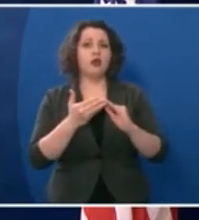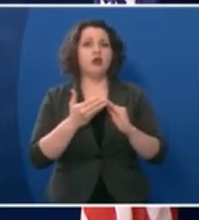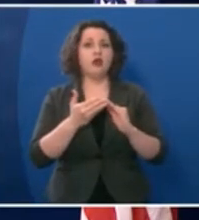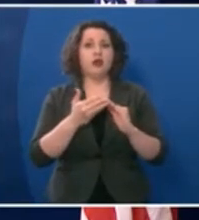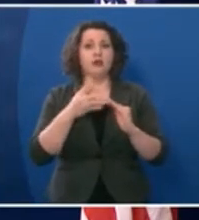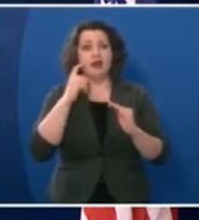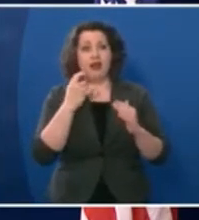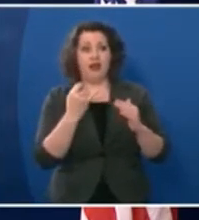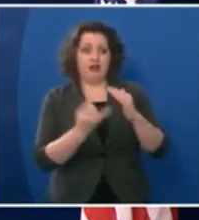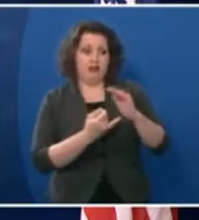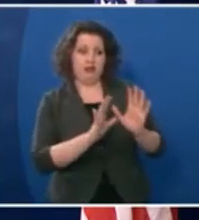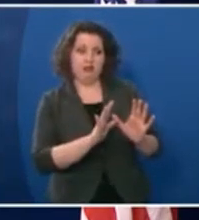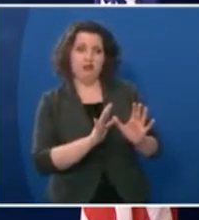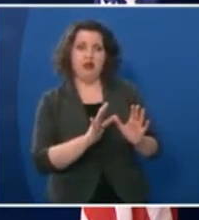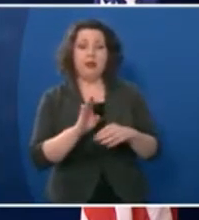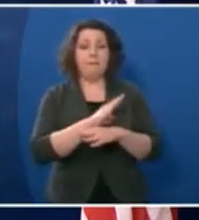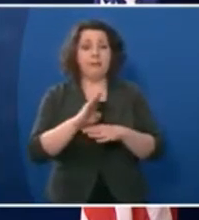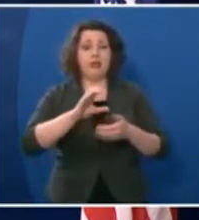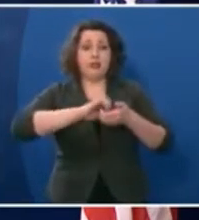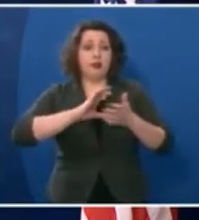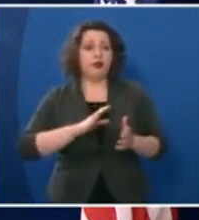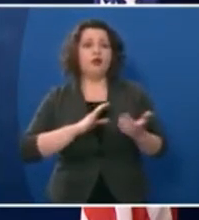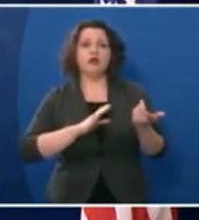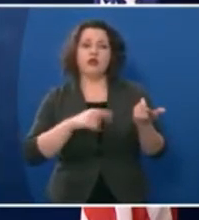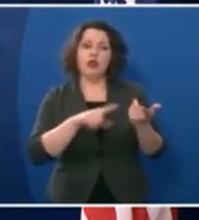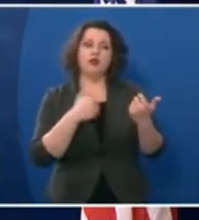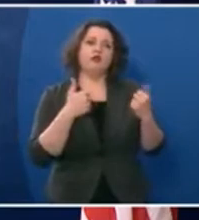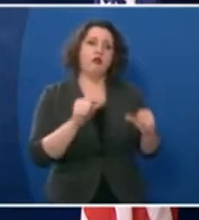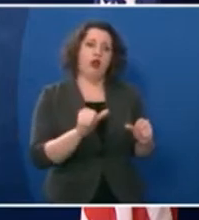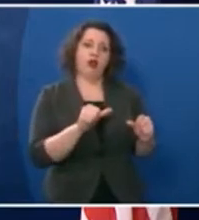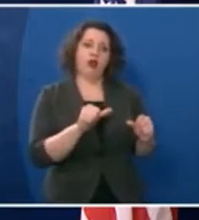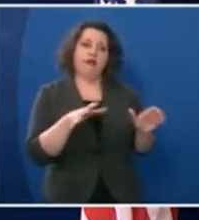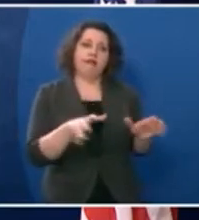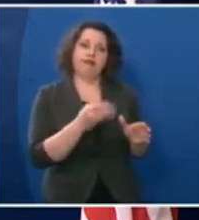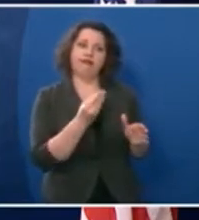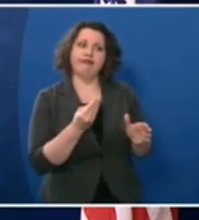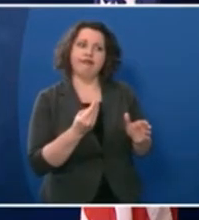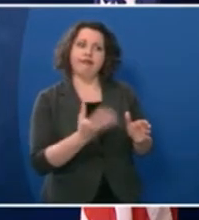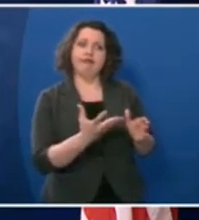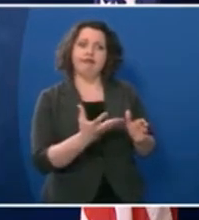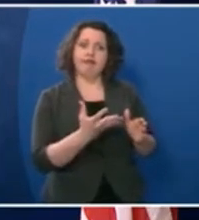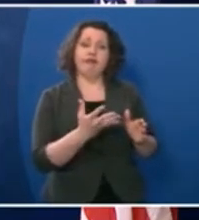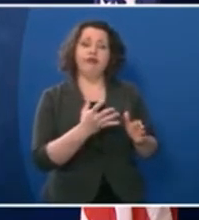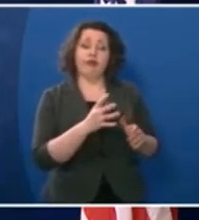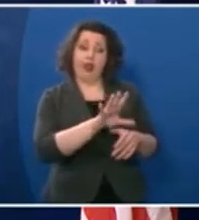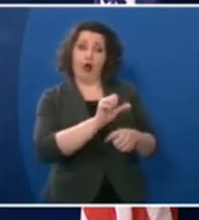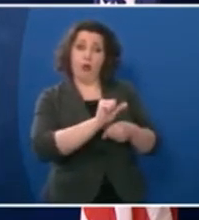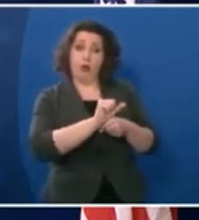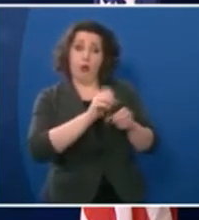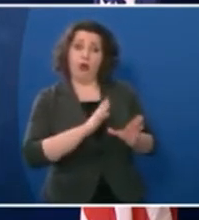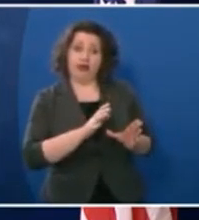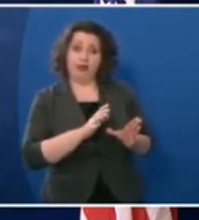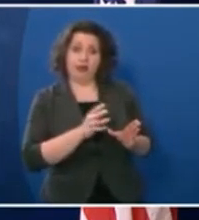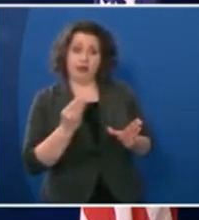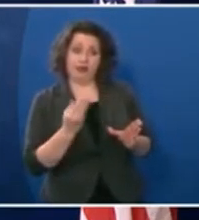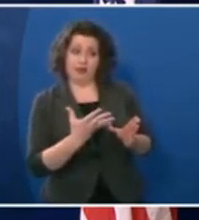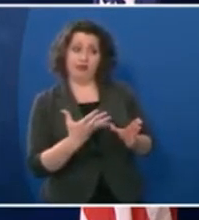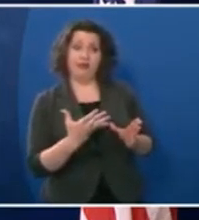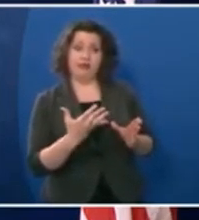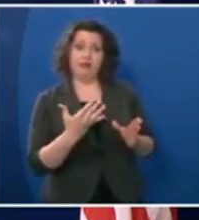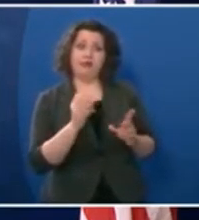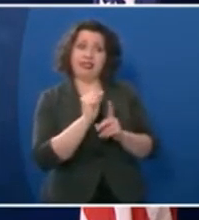isolated. Our business partners are trying to be proactive to let not only their employees know that they have a safe